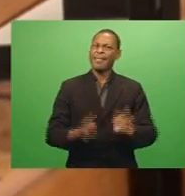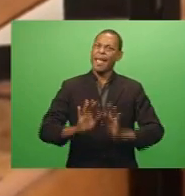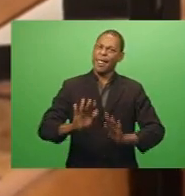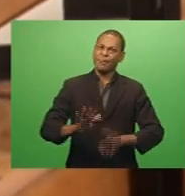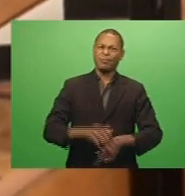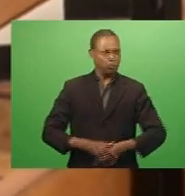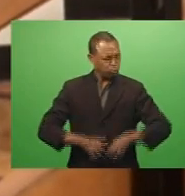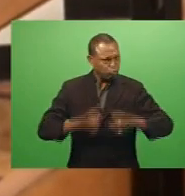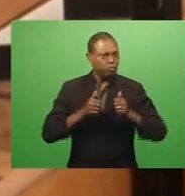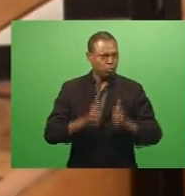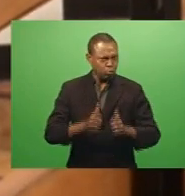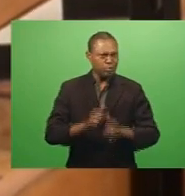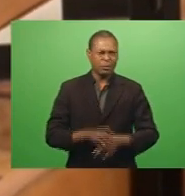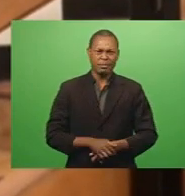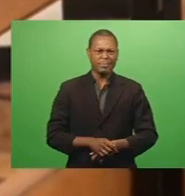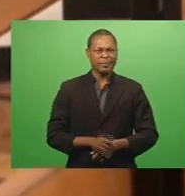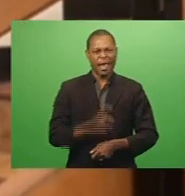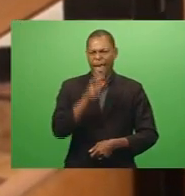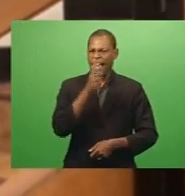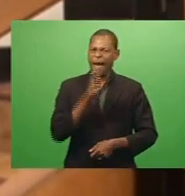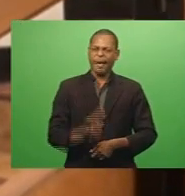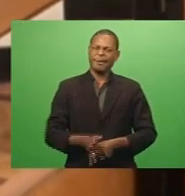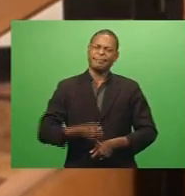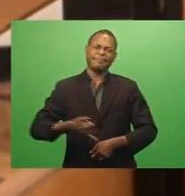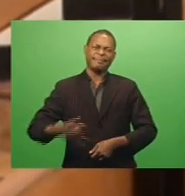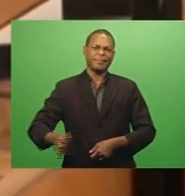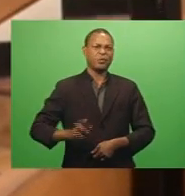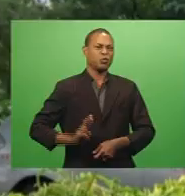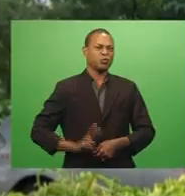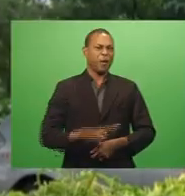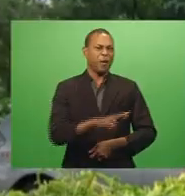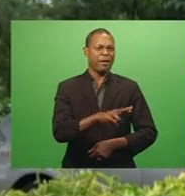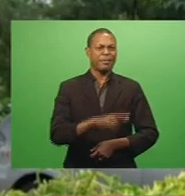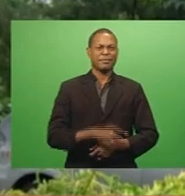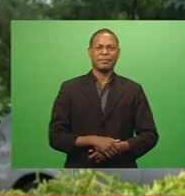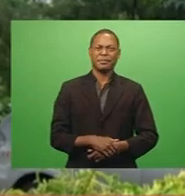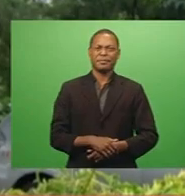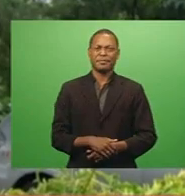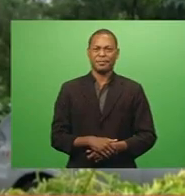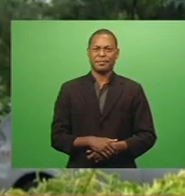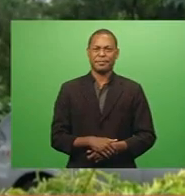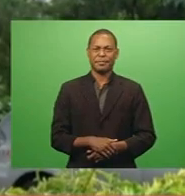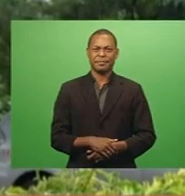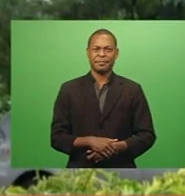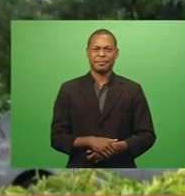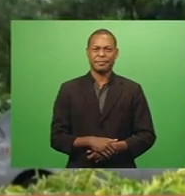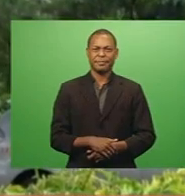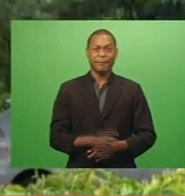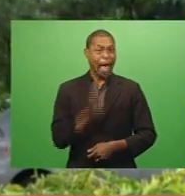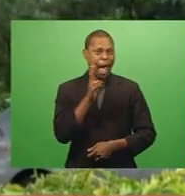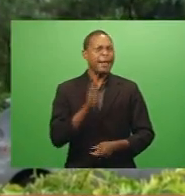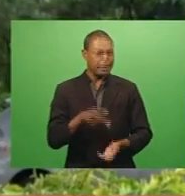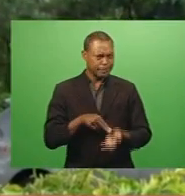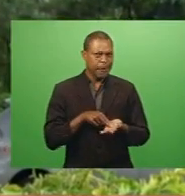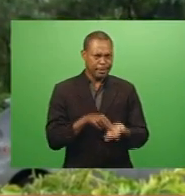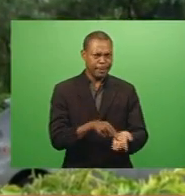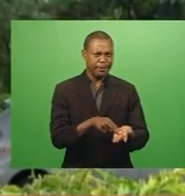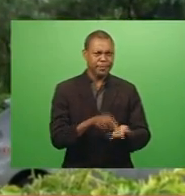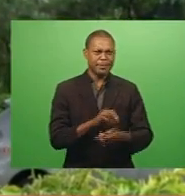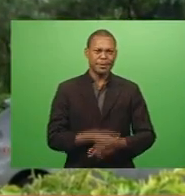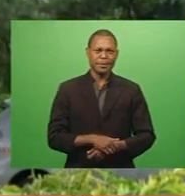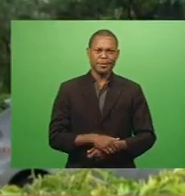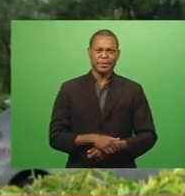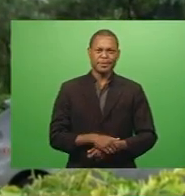the title go against Rewa because they have a solid side. Nandi, because they hold the